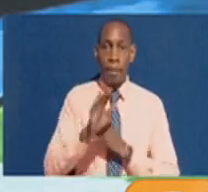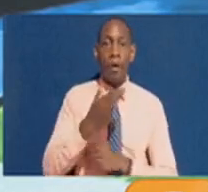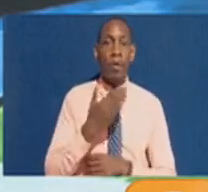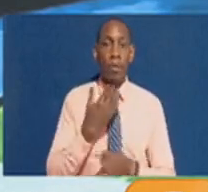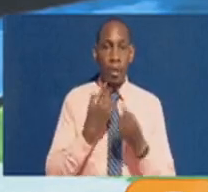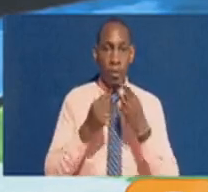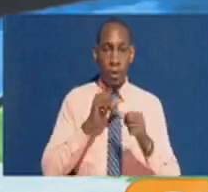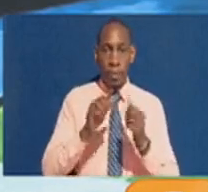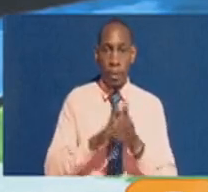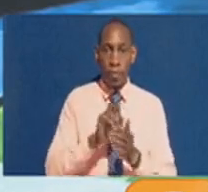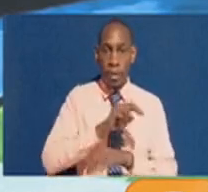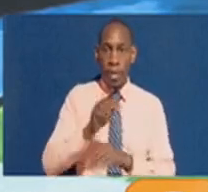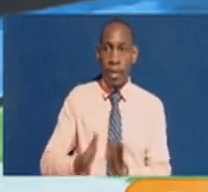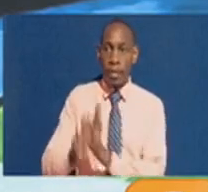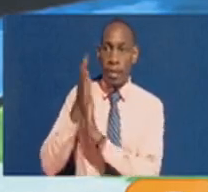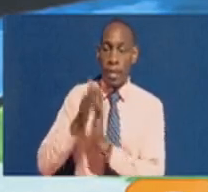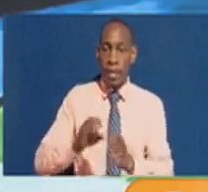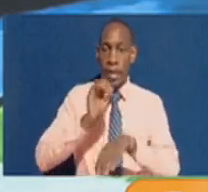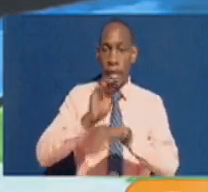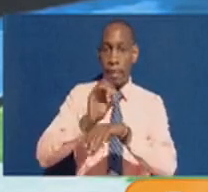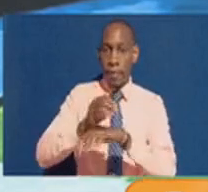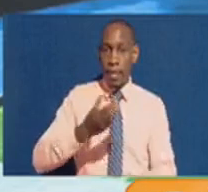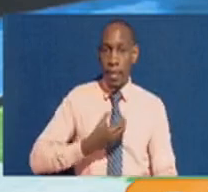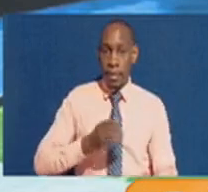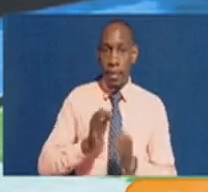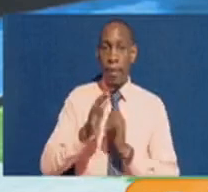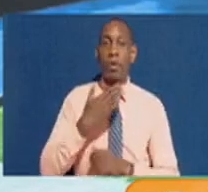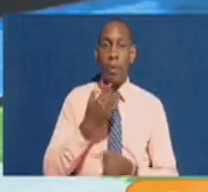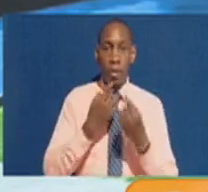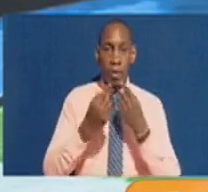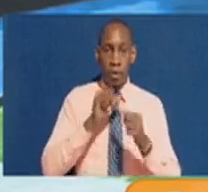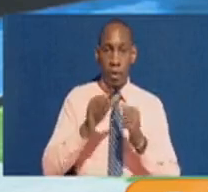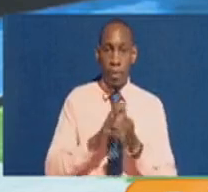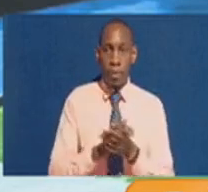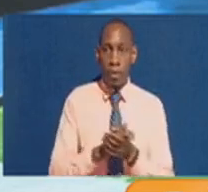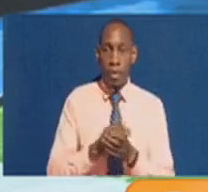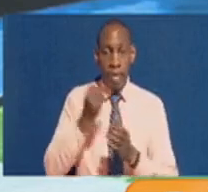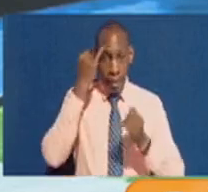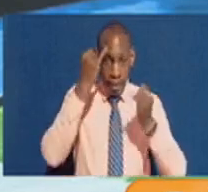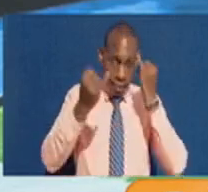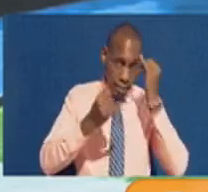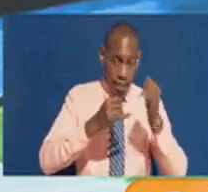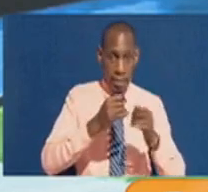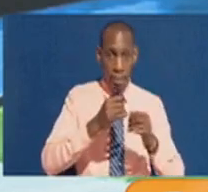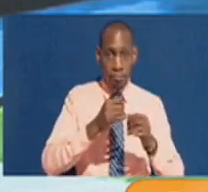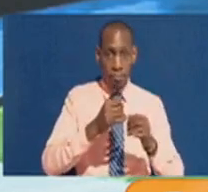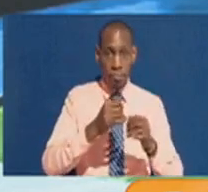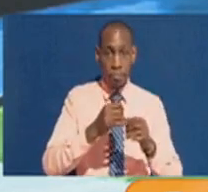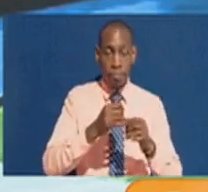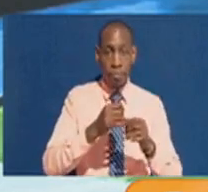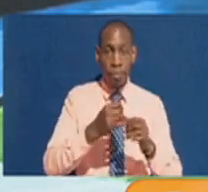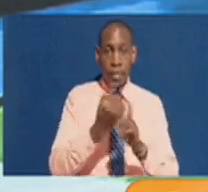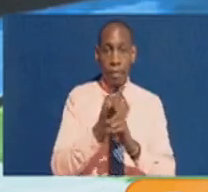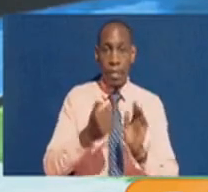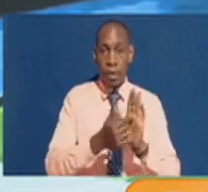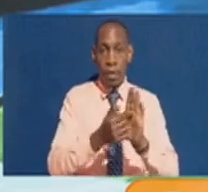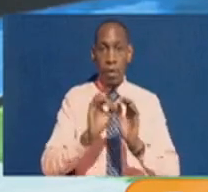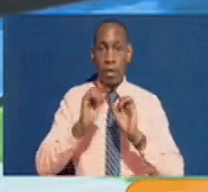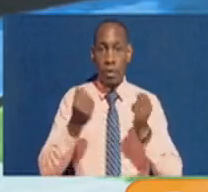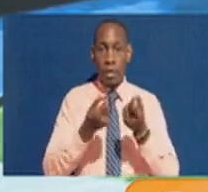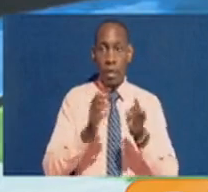about National Security Advisory Council, if you want to talk about all those conspiracy theories that were sold to us on social media, go